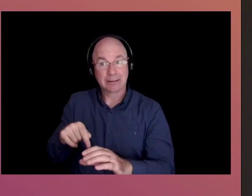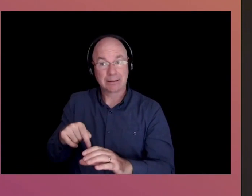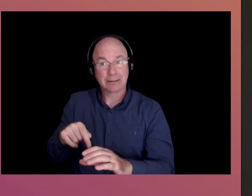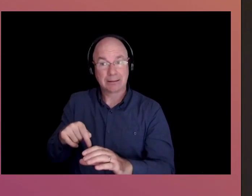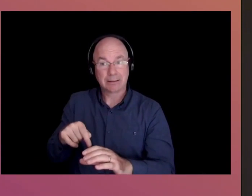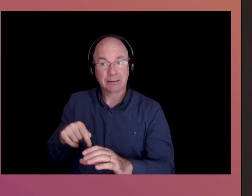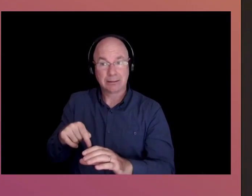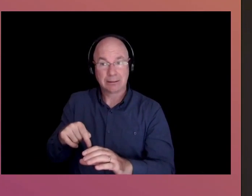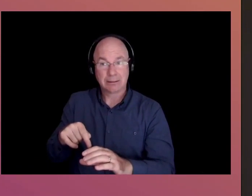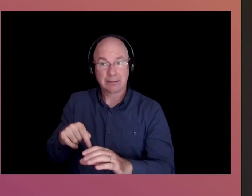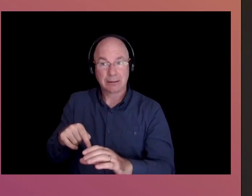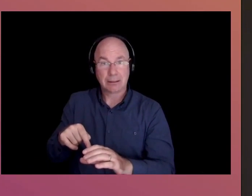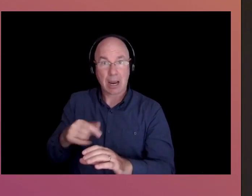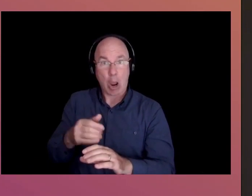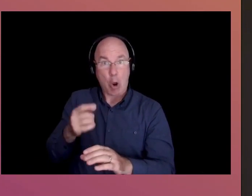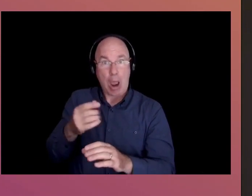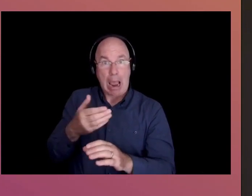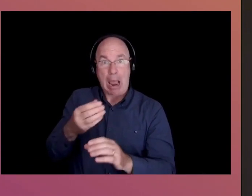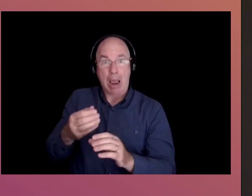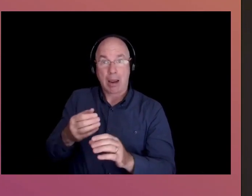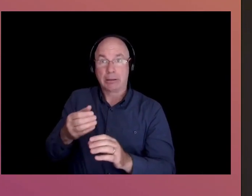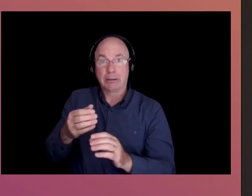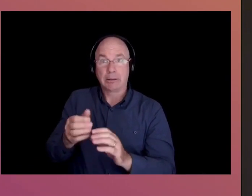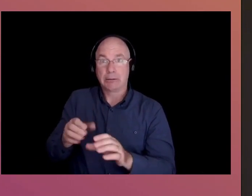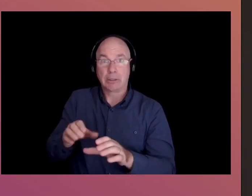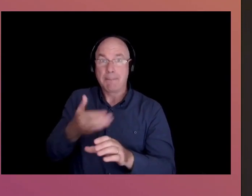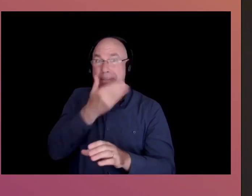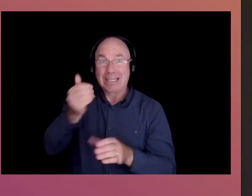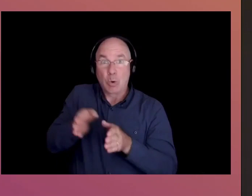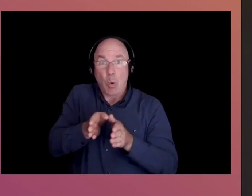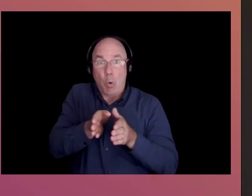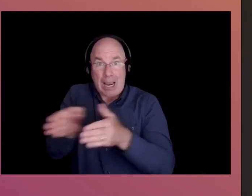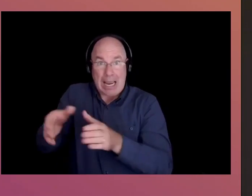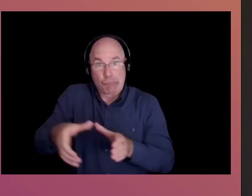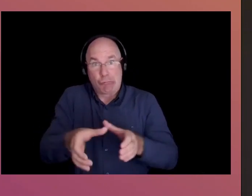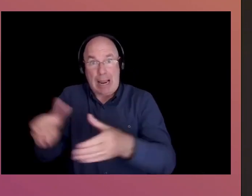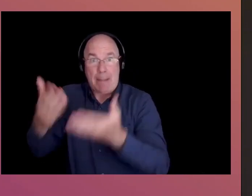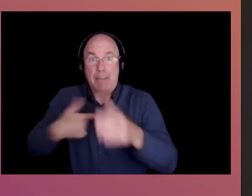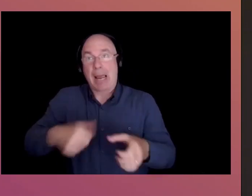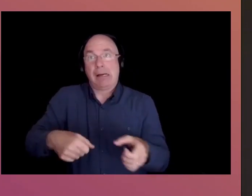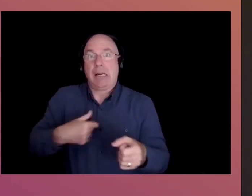wall. So we have to, you know, we have to solve